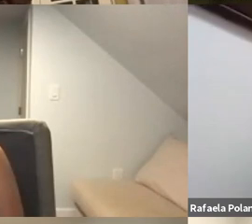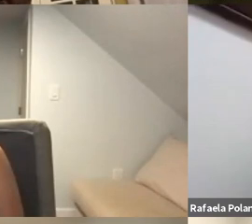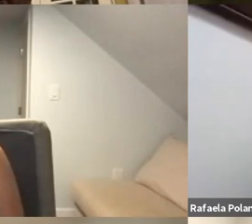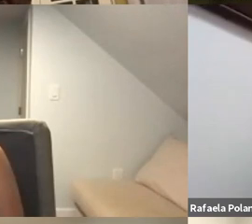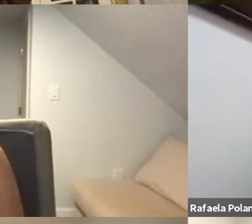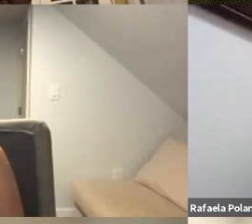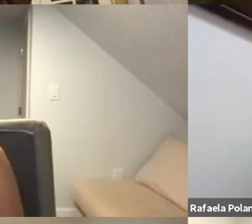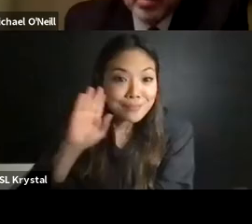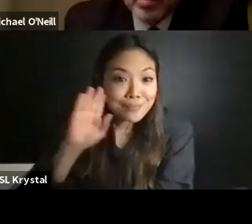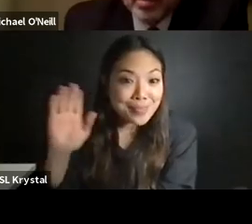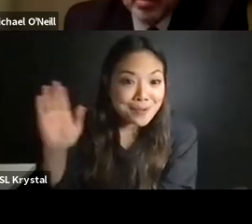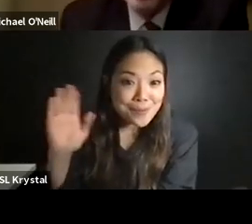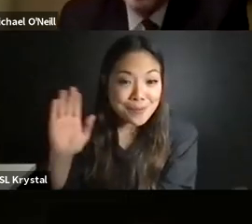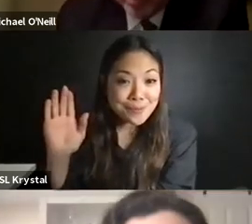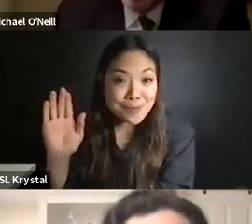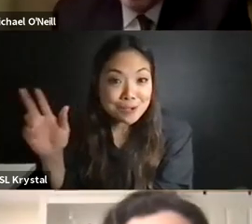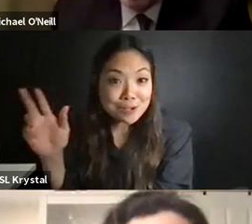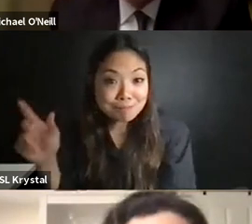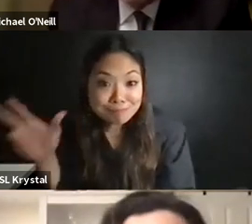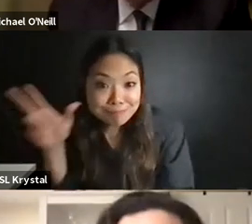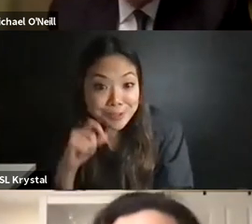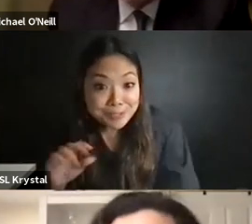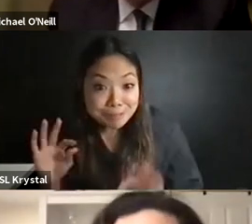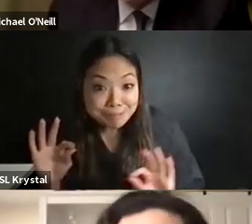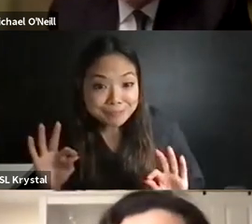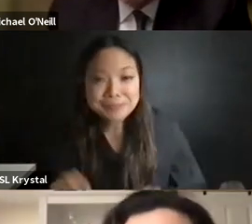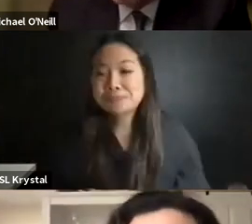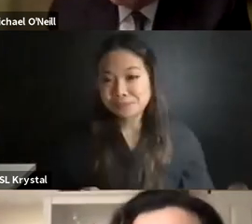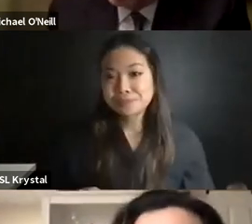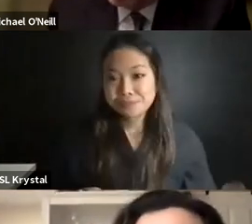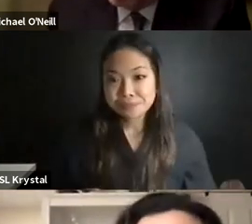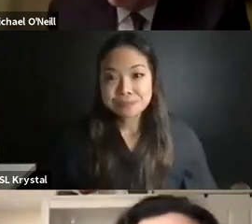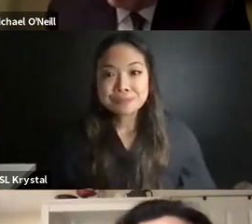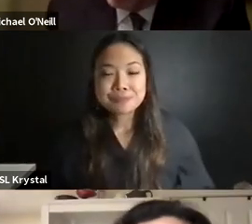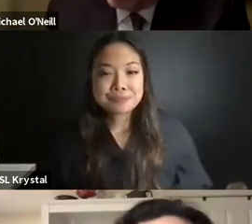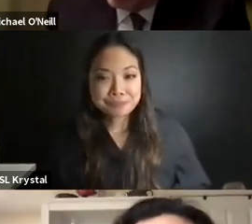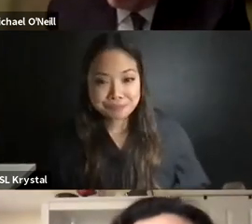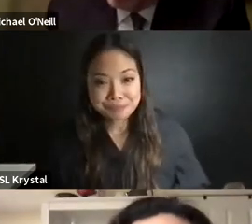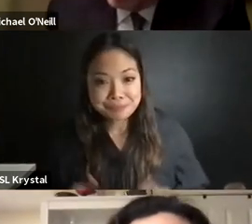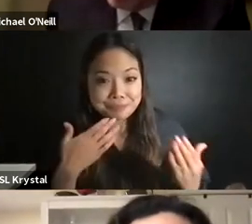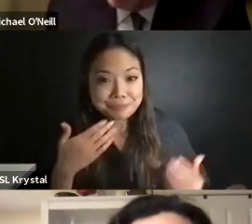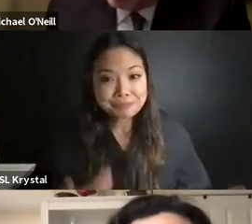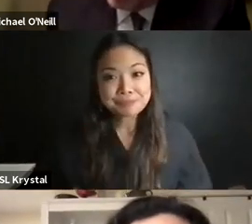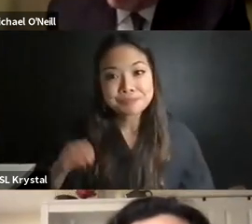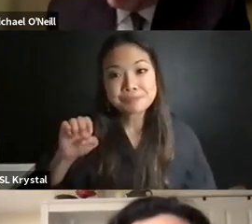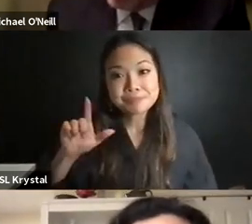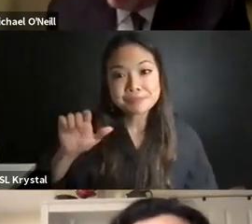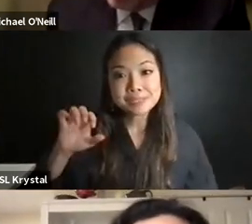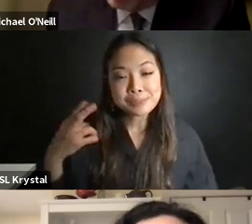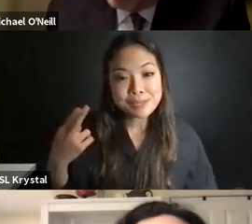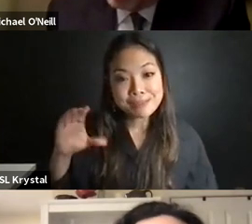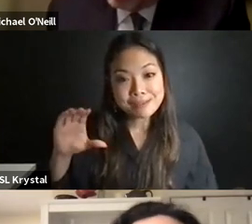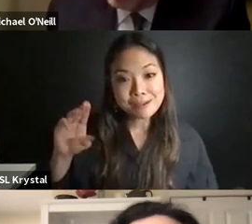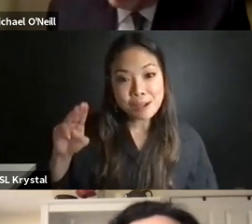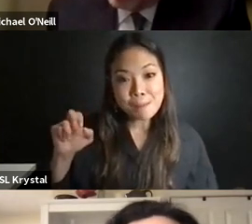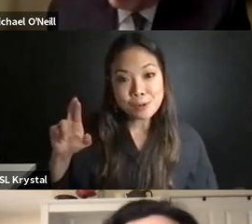hello can you hear me yes we can okay thank you um my name is elizabeth cumberbatch i live in